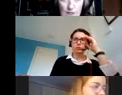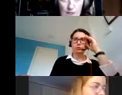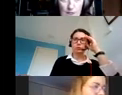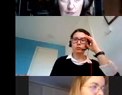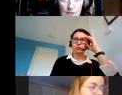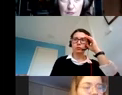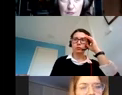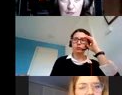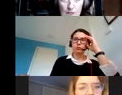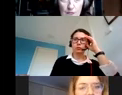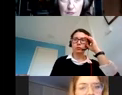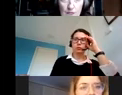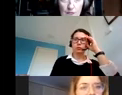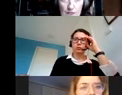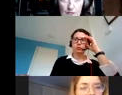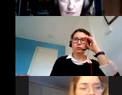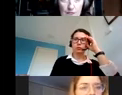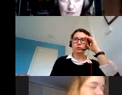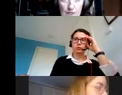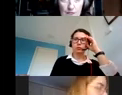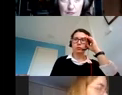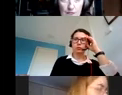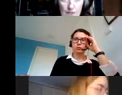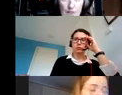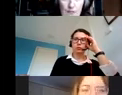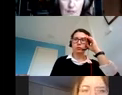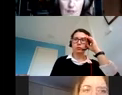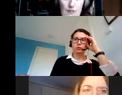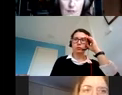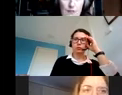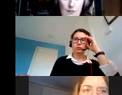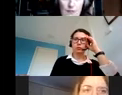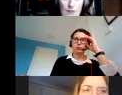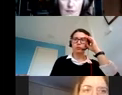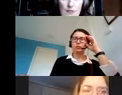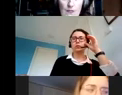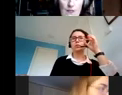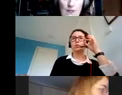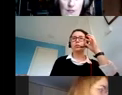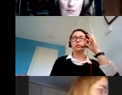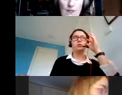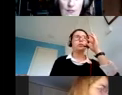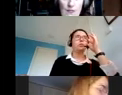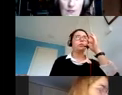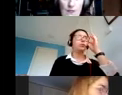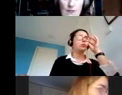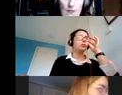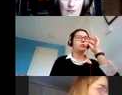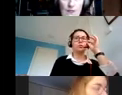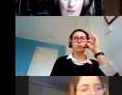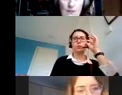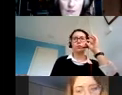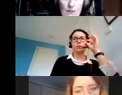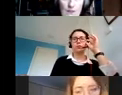low level of protection for their health. Some tribunals ordered the companies of the